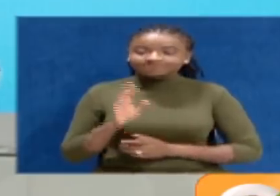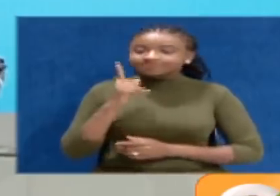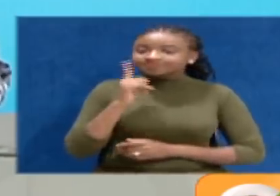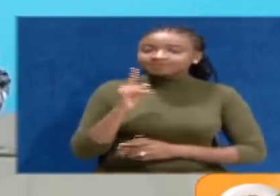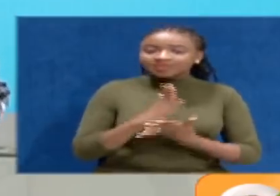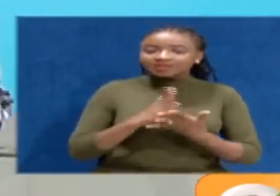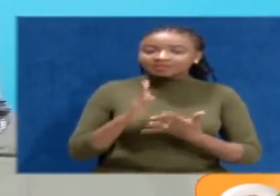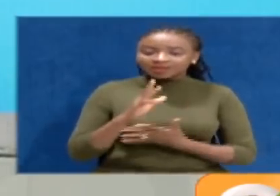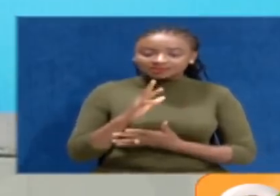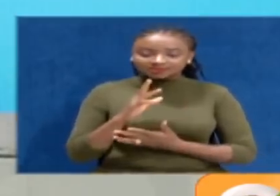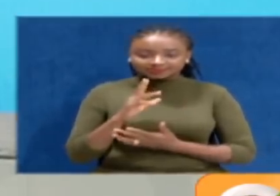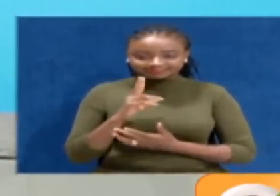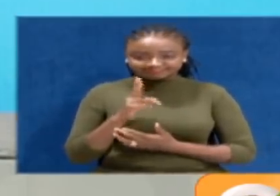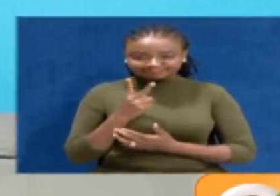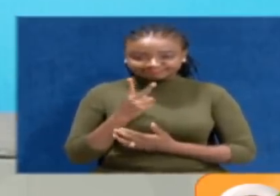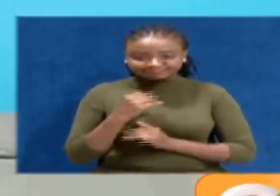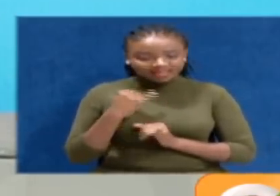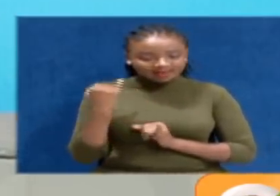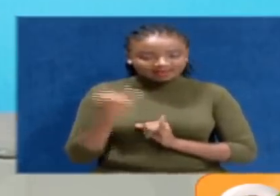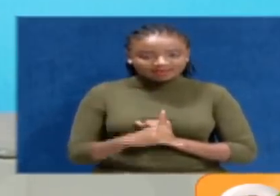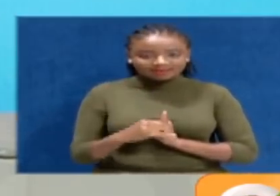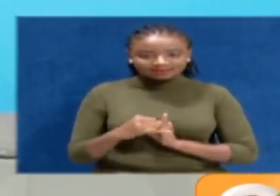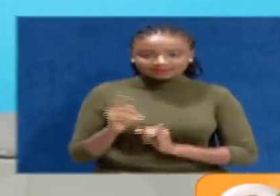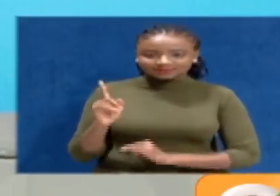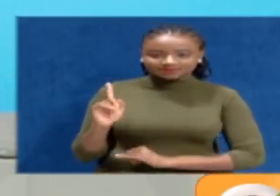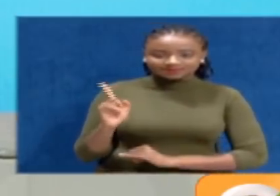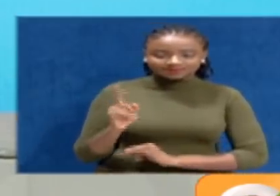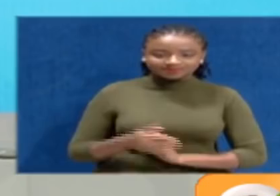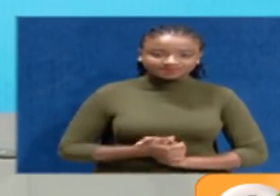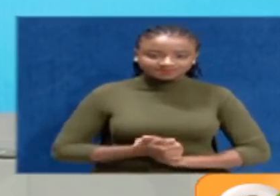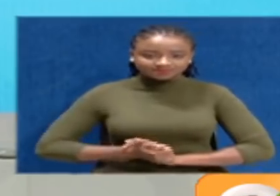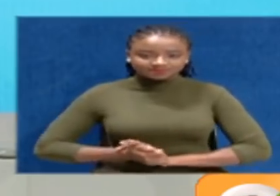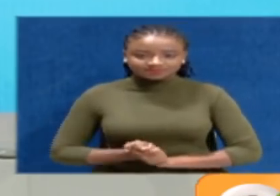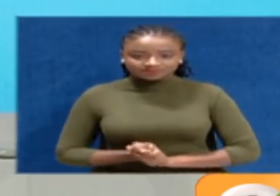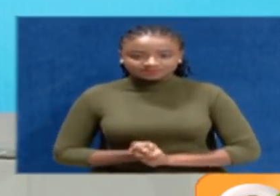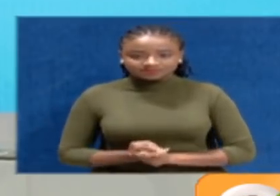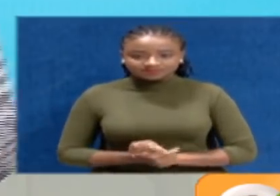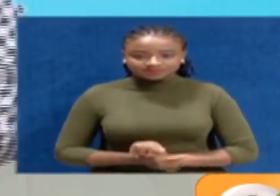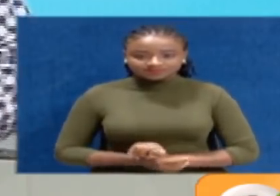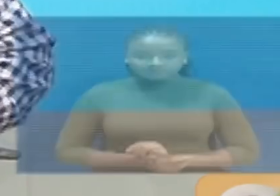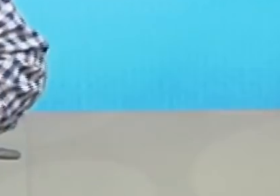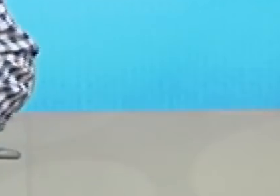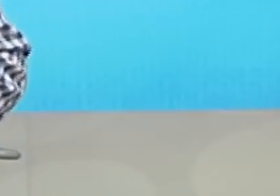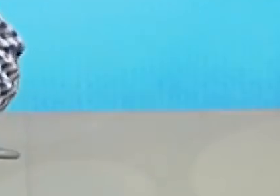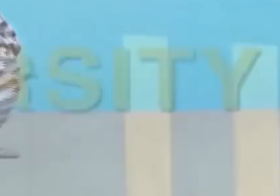Here now is our last part of Nimra Tabu's The Last Hospital.